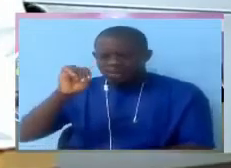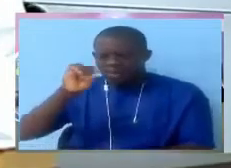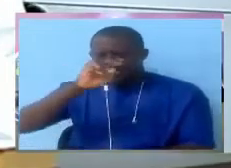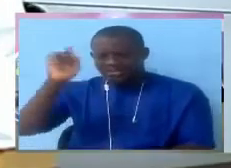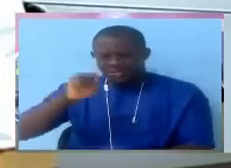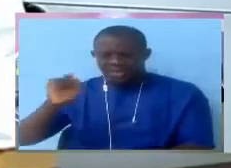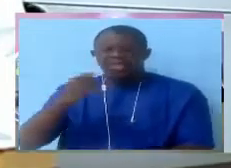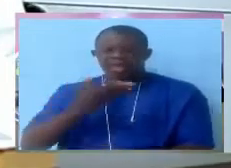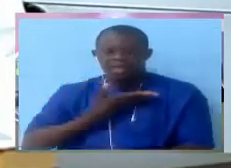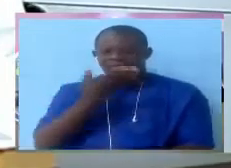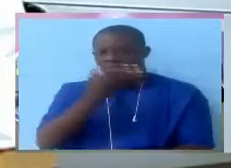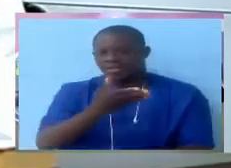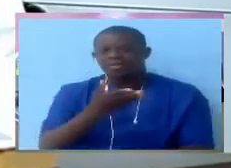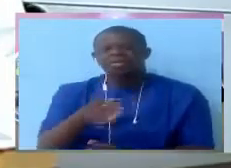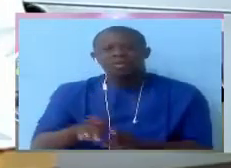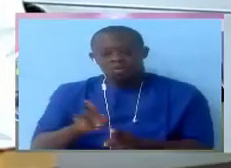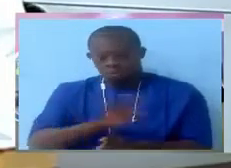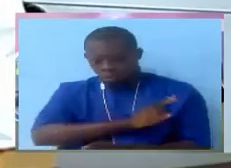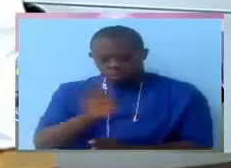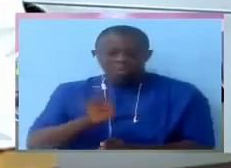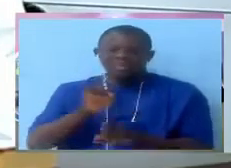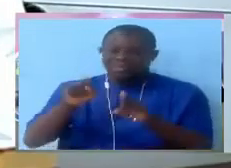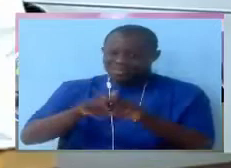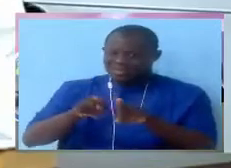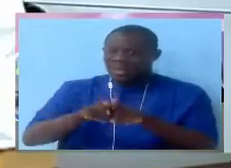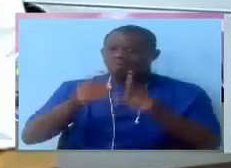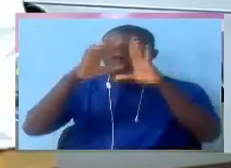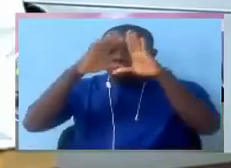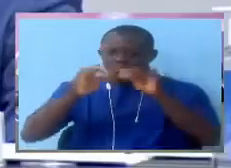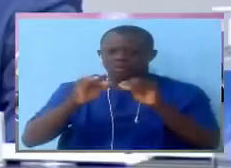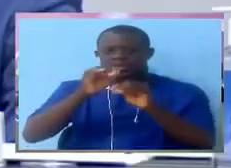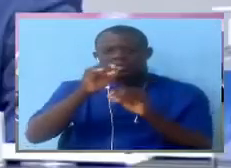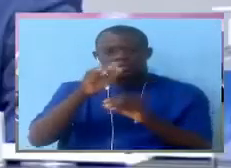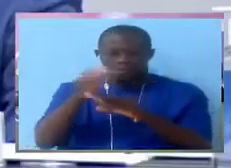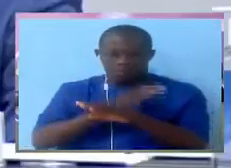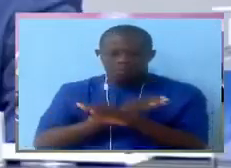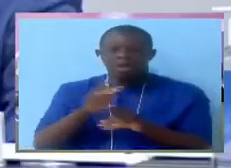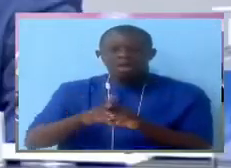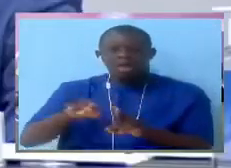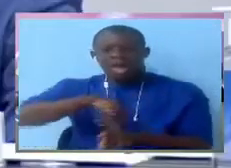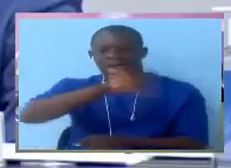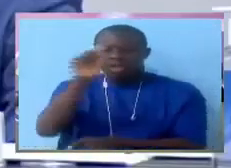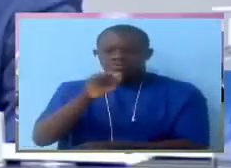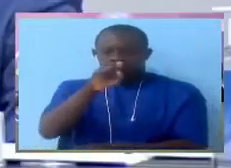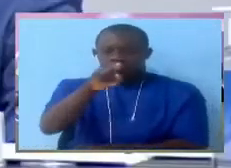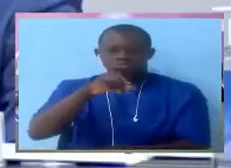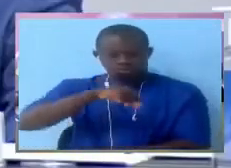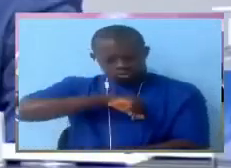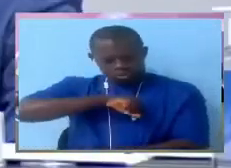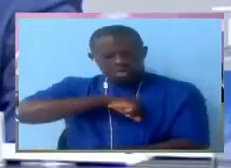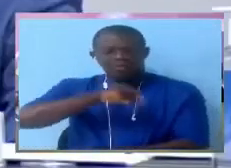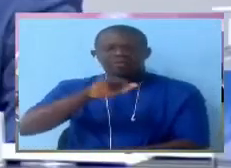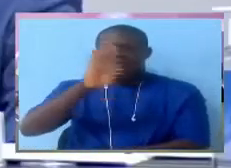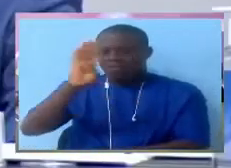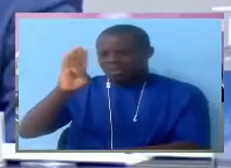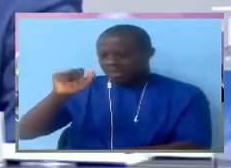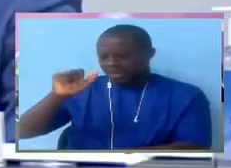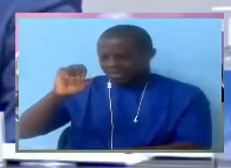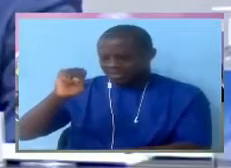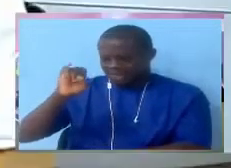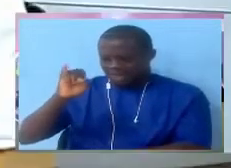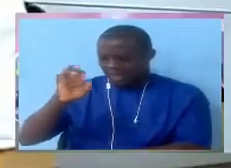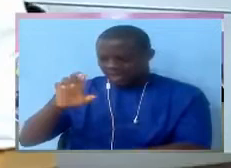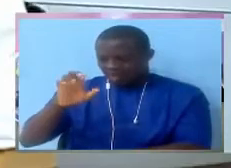Ñoo nekkon di same office. We were in the same office. And yourself, Basiru C. Sa am nañ tamit ak yow ci sa bopp tamit bokkon nga